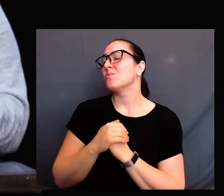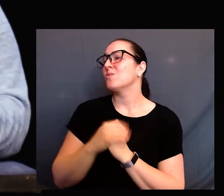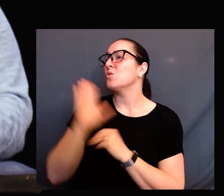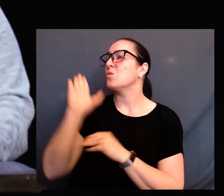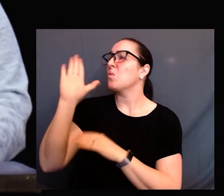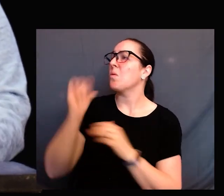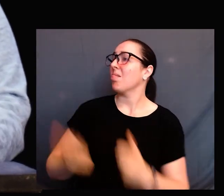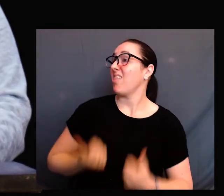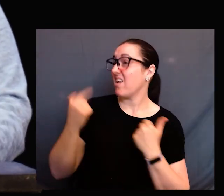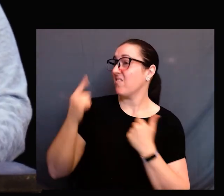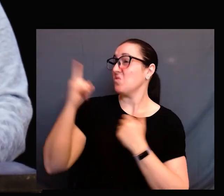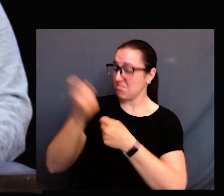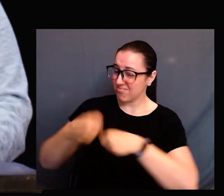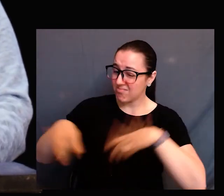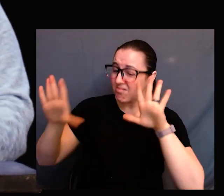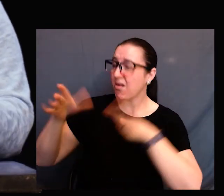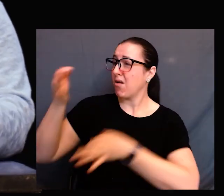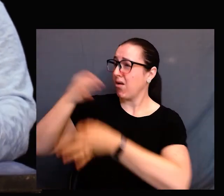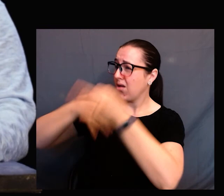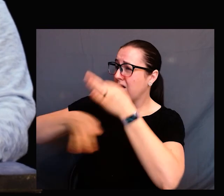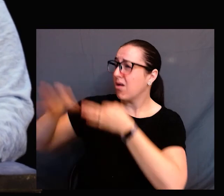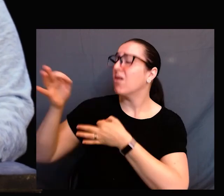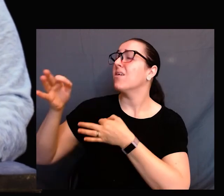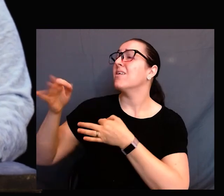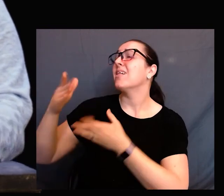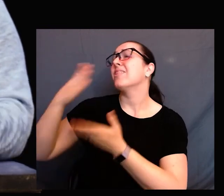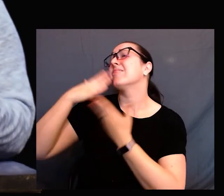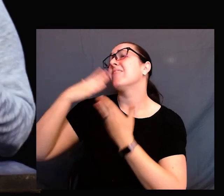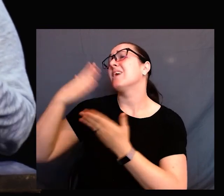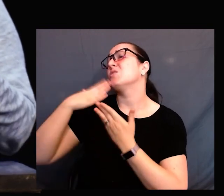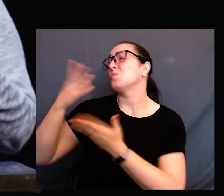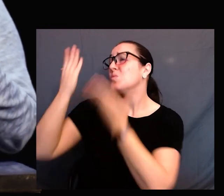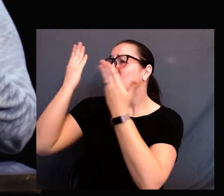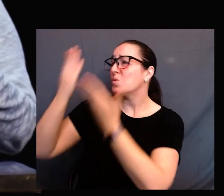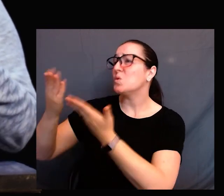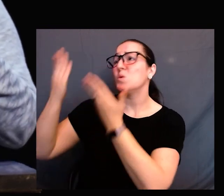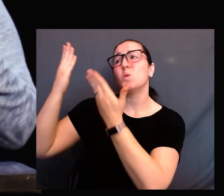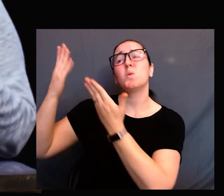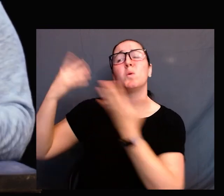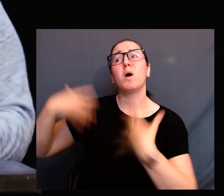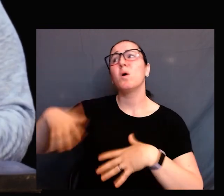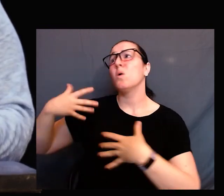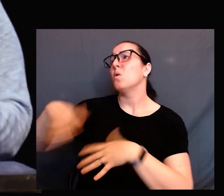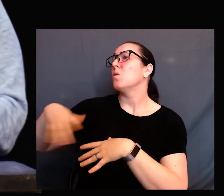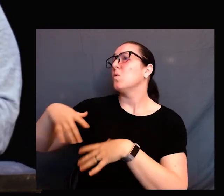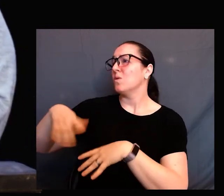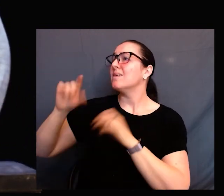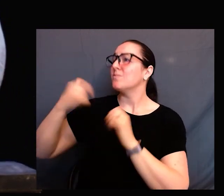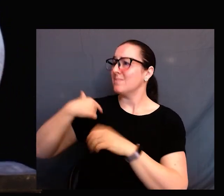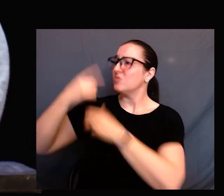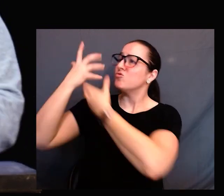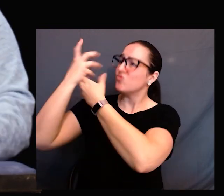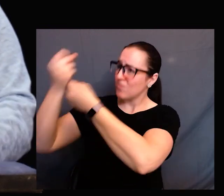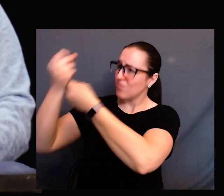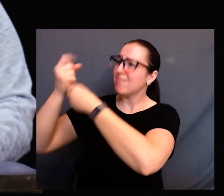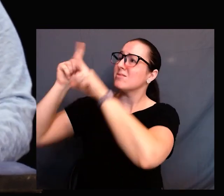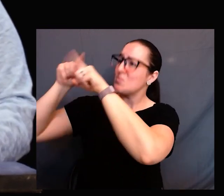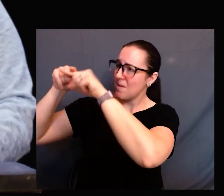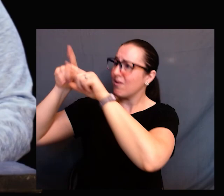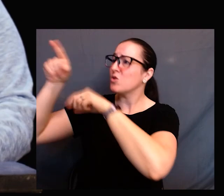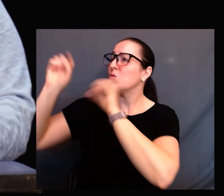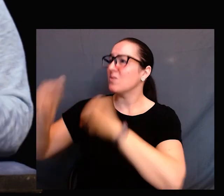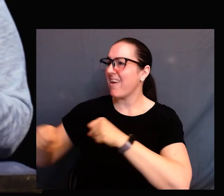that you gave your life for me. I thank you that you are certain in a world of